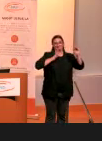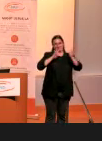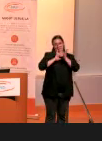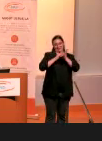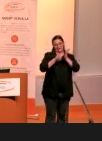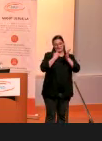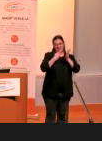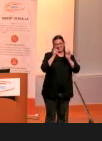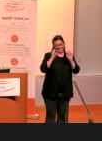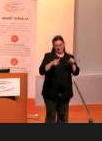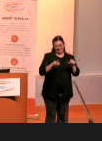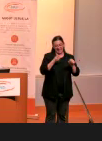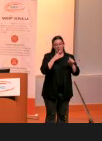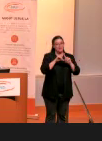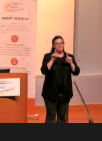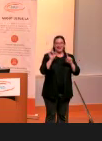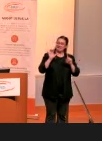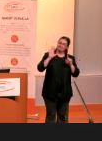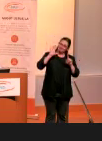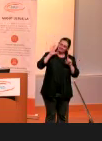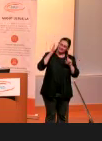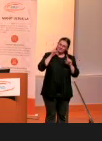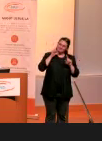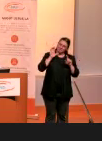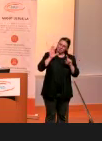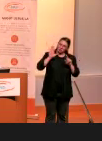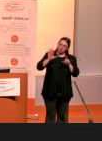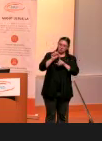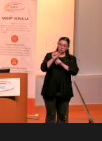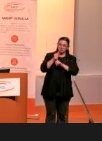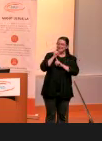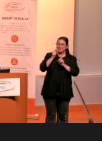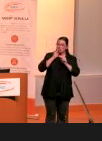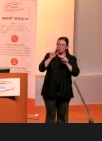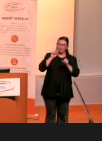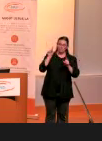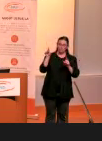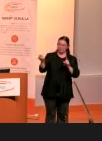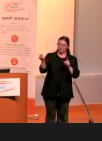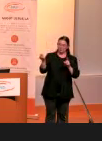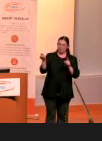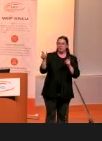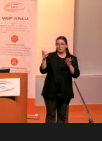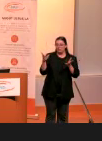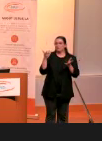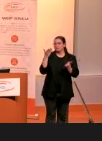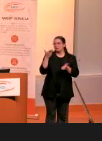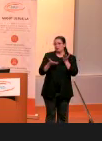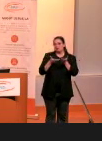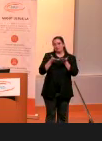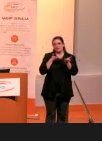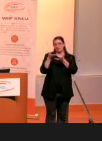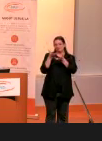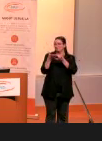but unfortunately, it doesn't sound like that's working for you. So I think, that's when you need to work closely